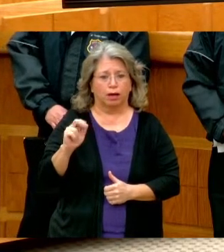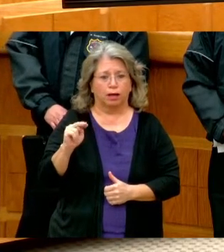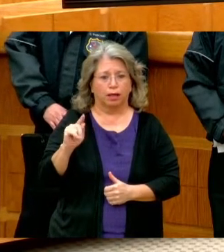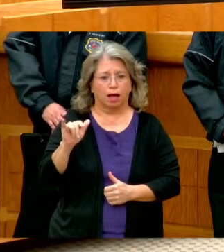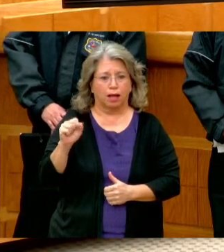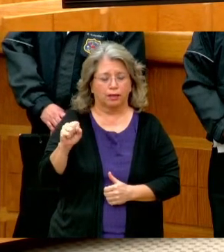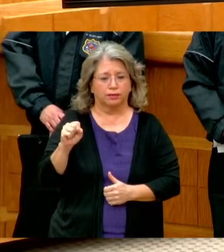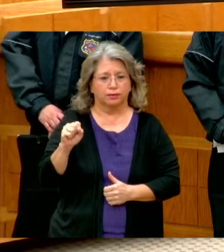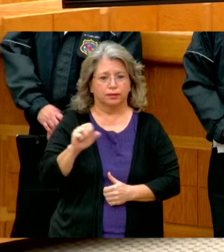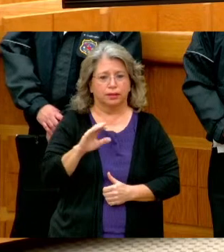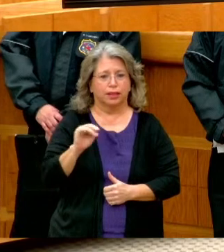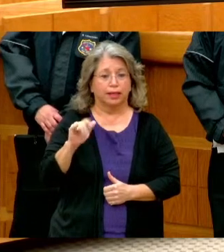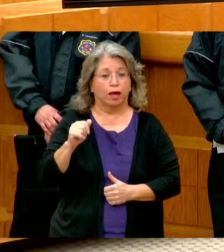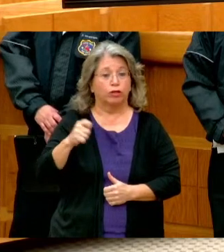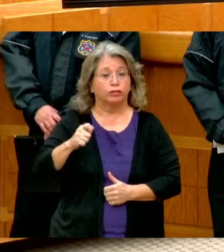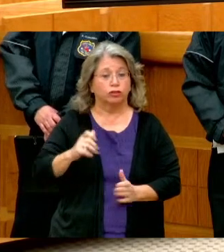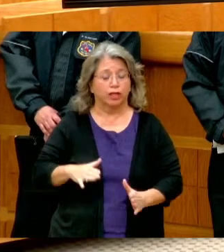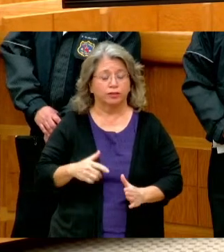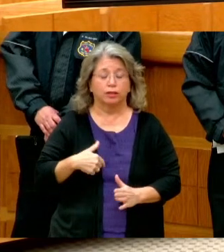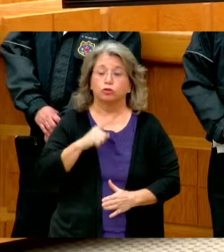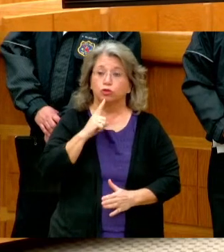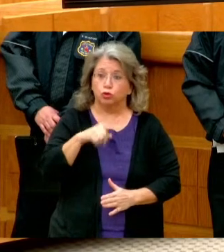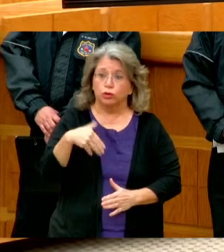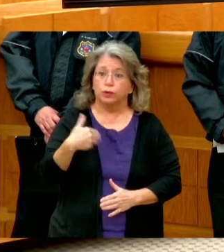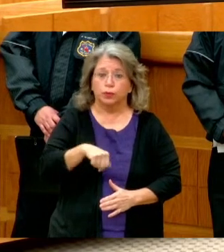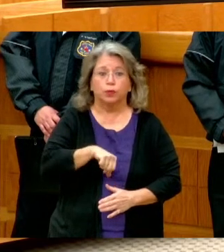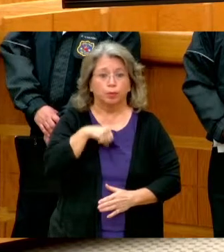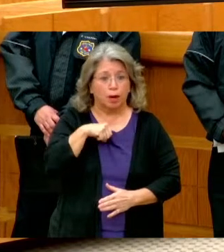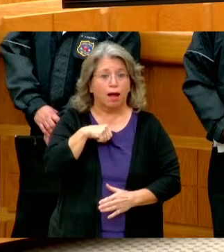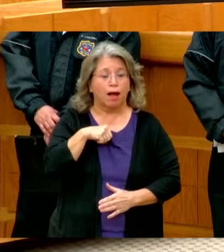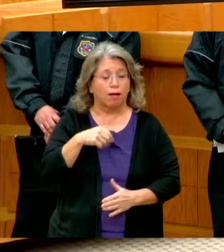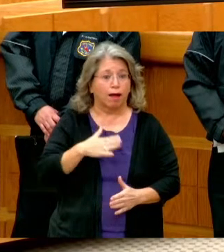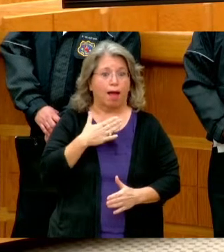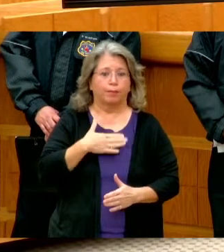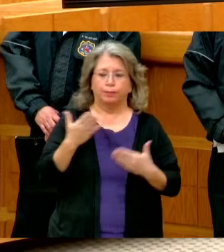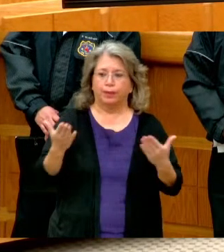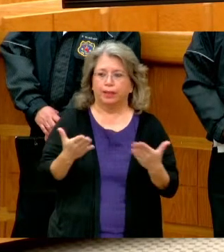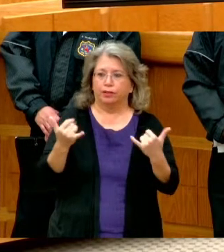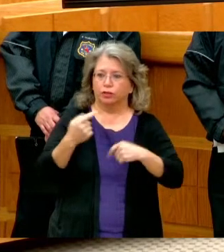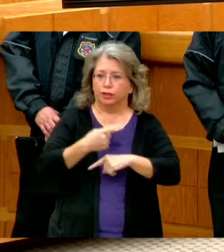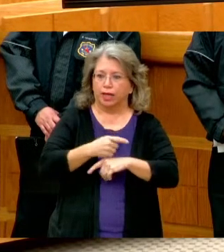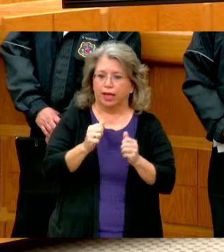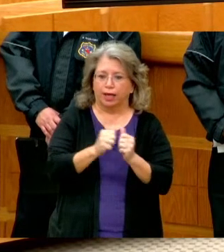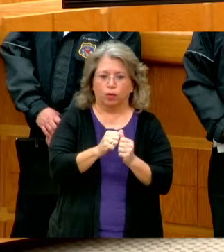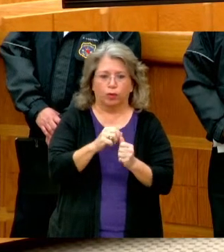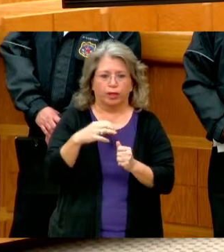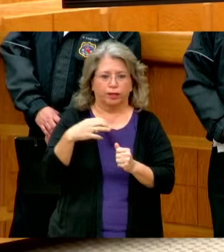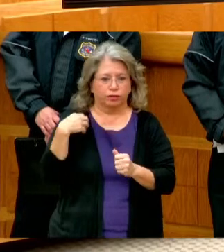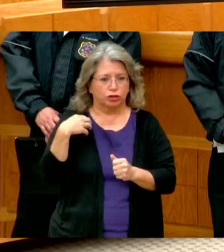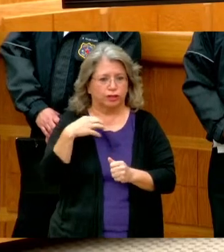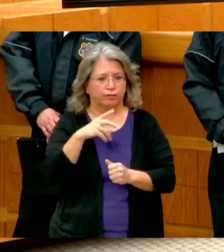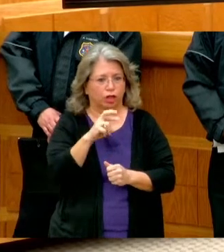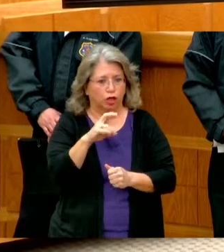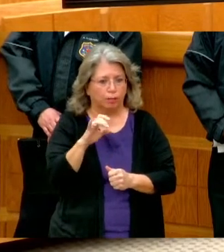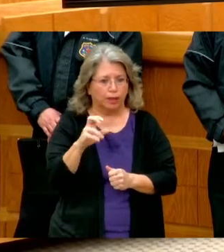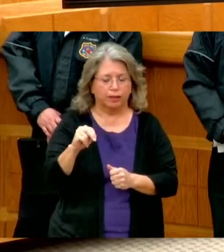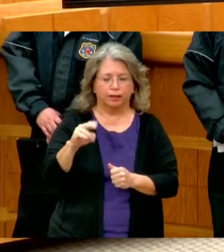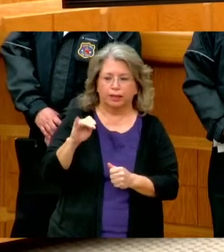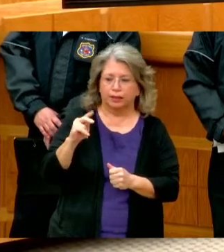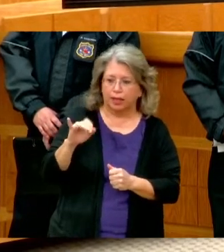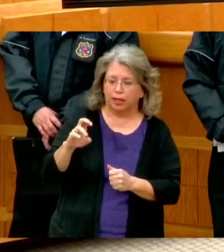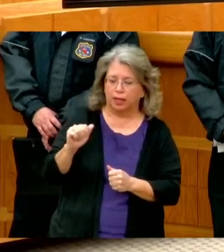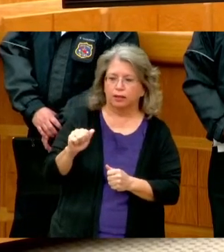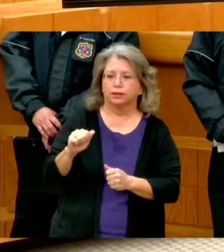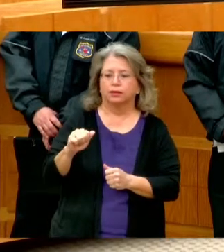proud and happy to be here today with you, Mayor, and with Chief Urban, Chief Quintero, Assistant to City Manager